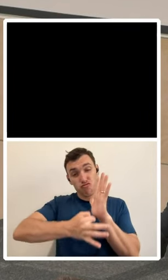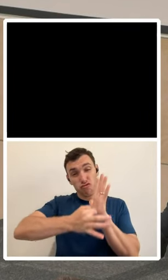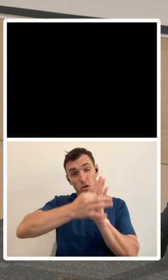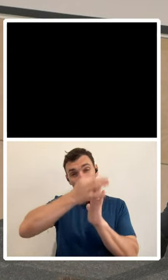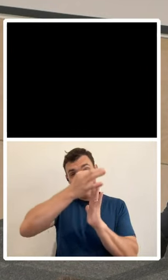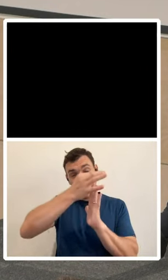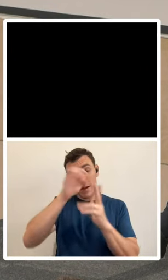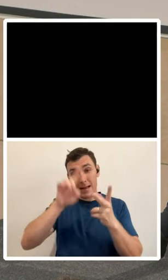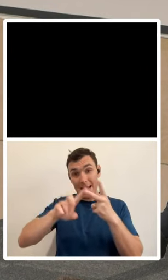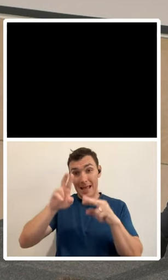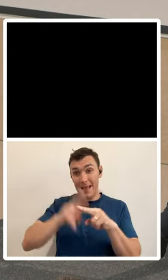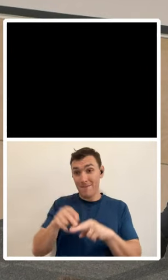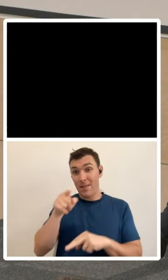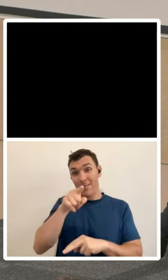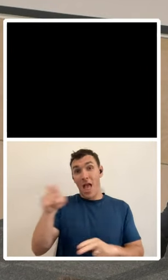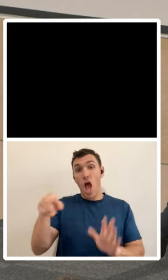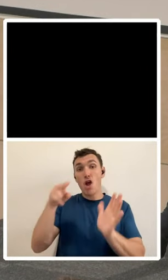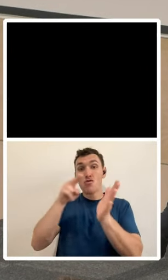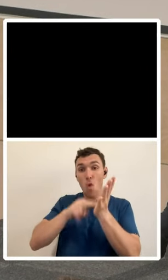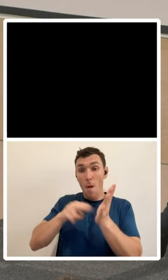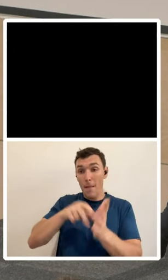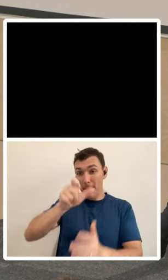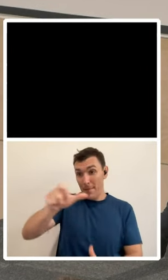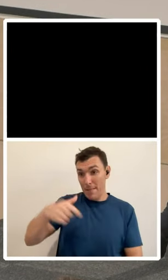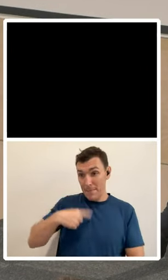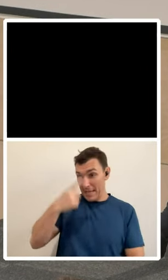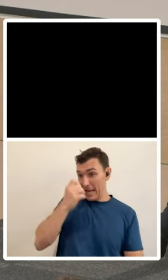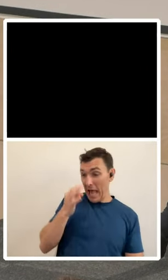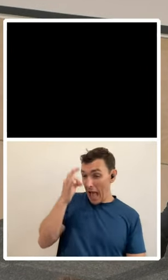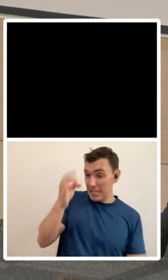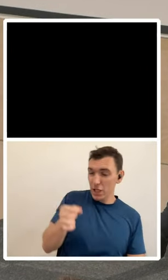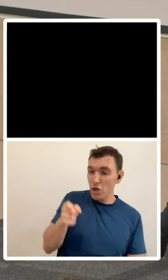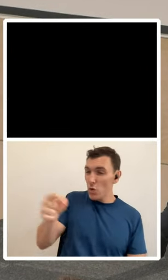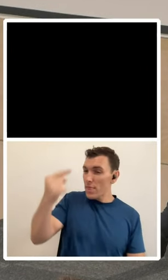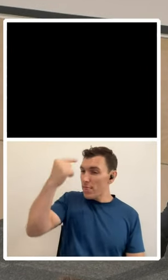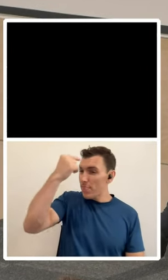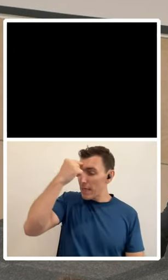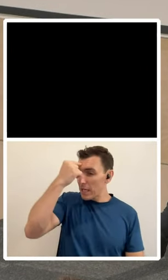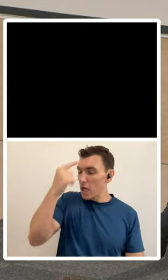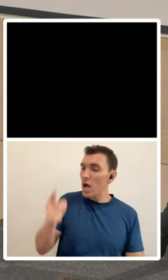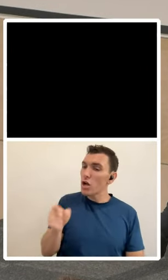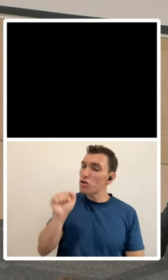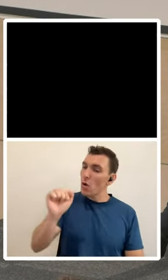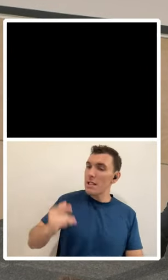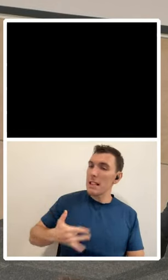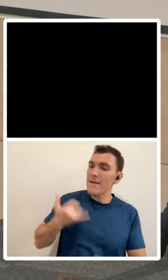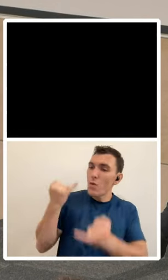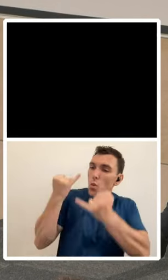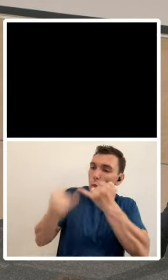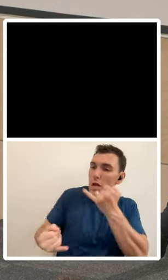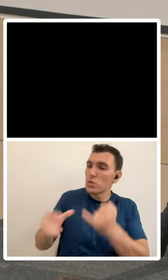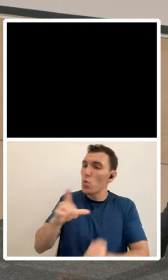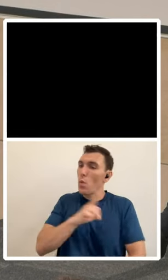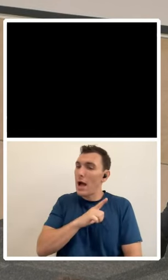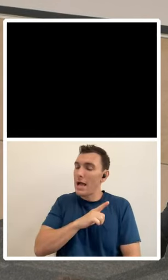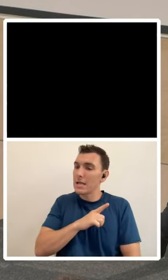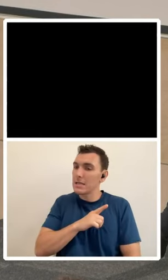say, why do you think your life's getting worse? 50 or 60% of them are saying inequality. If we get that, then I can make the Labour Party change